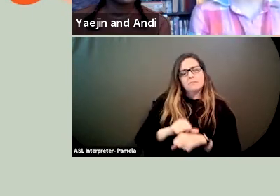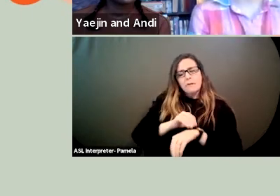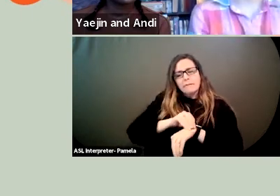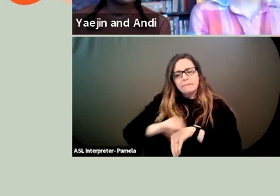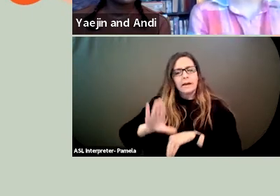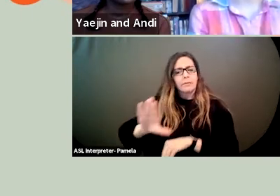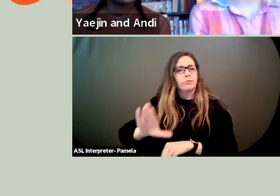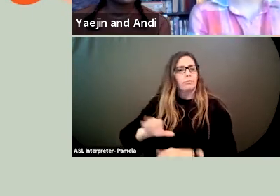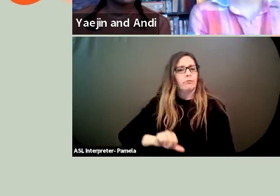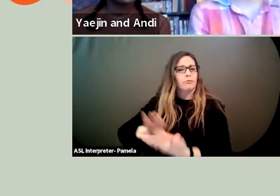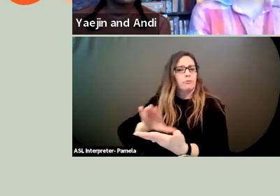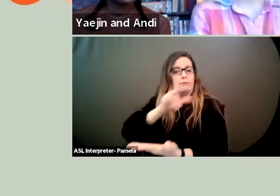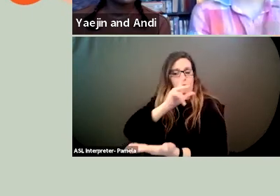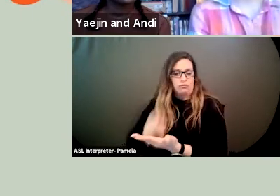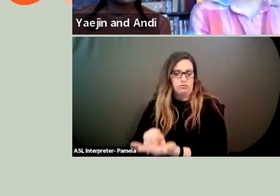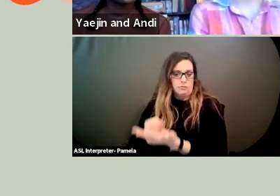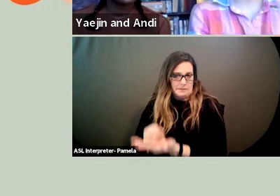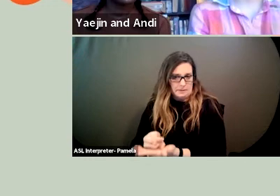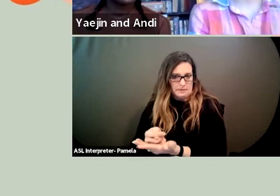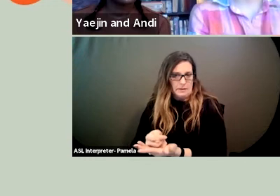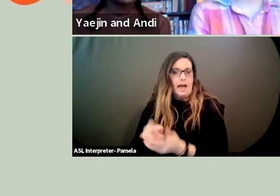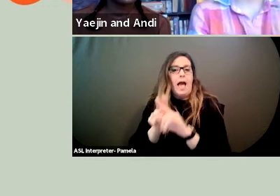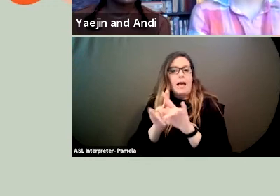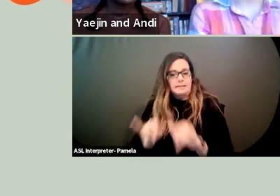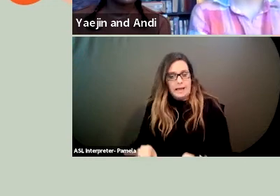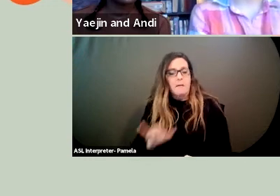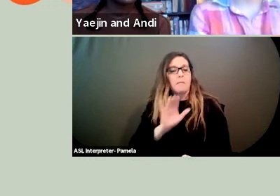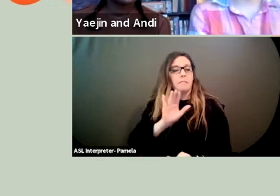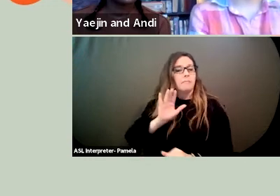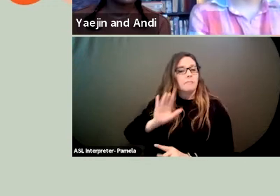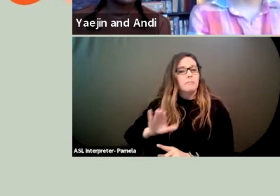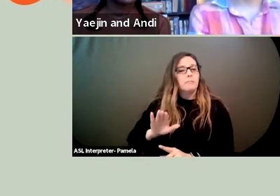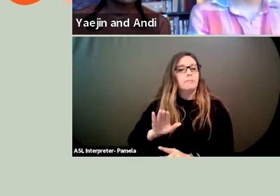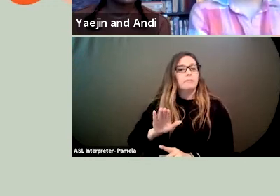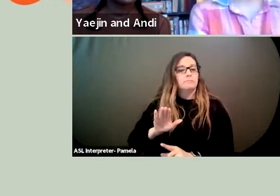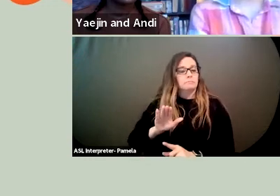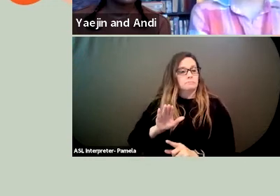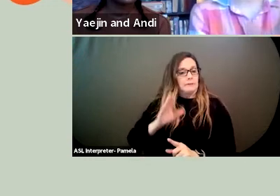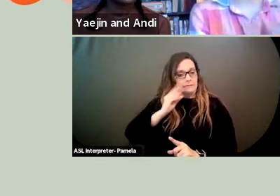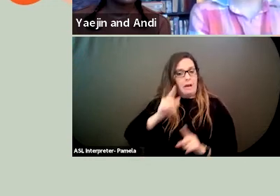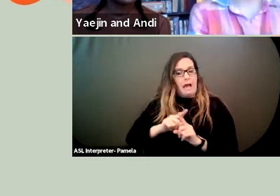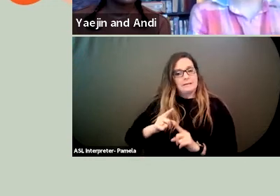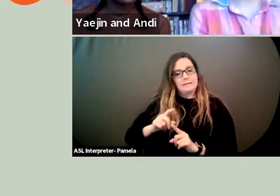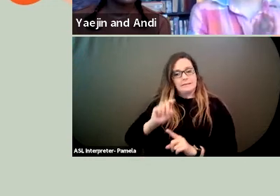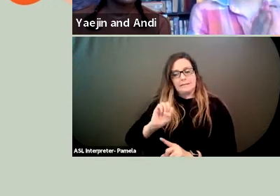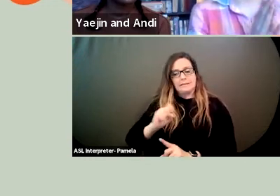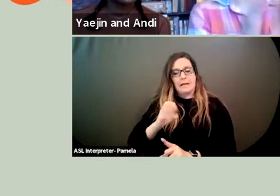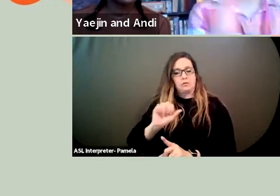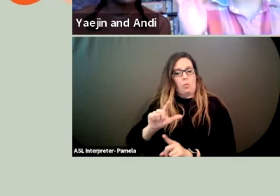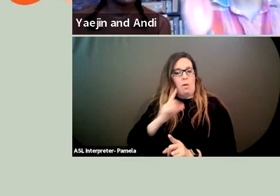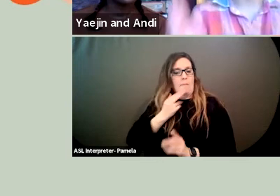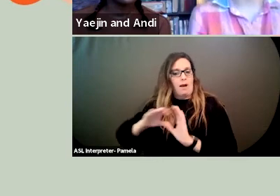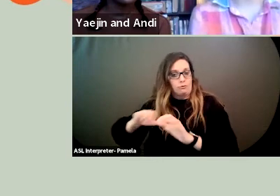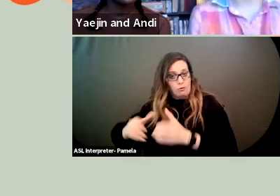treatment alongside with their specific experiences as a sexual minority, but also recognize that you